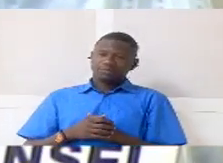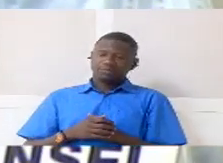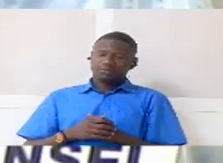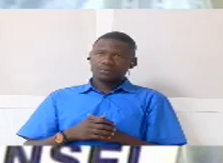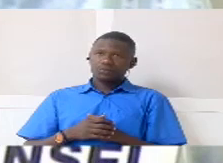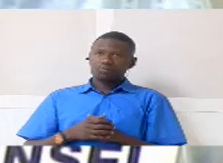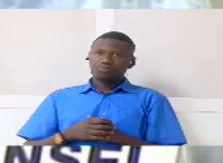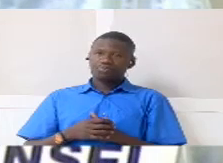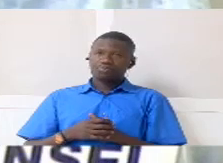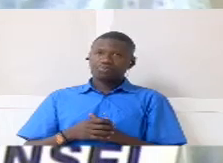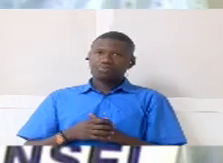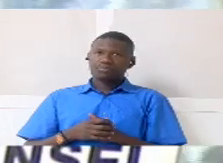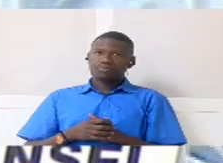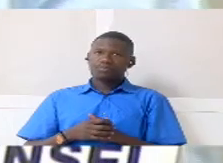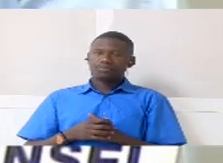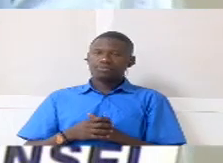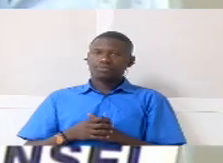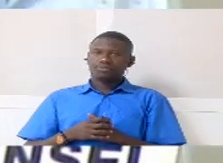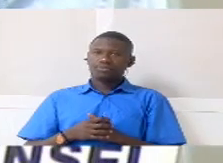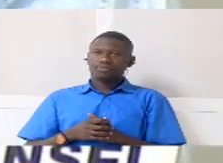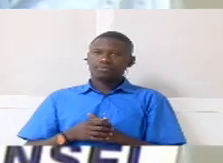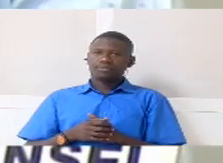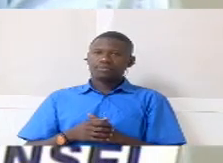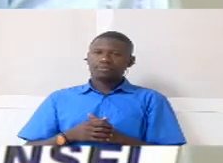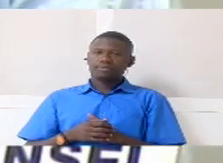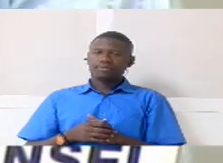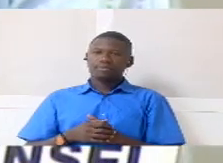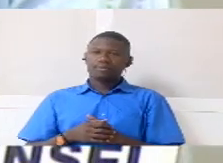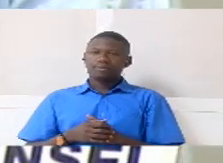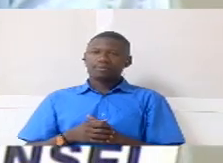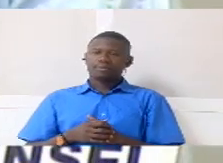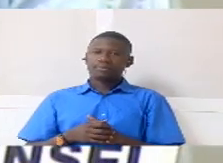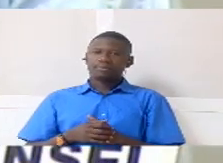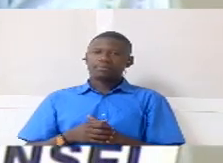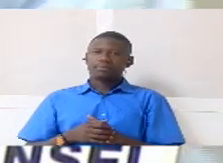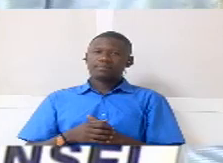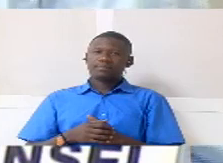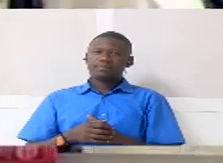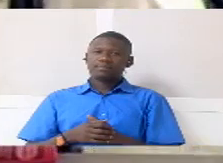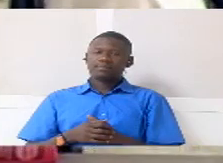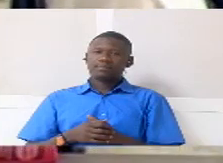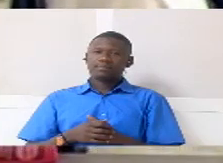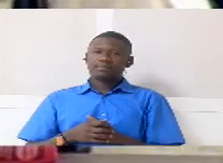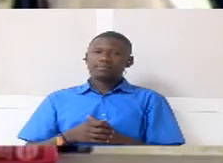bunda nying jebe nyaming aning kasola bunda konofanu mba nying jamaa kasola nka jamalu nyantatara la damento ulubetara